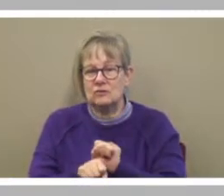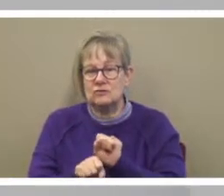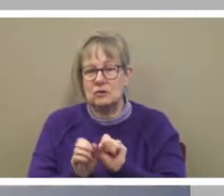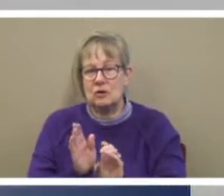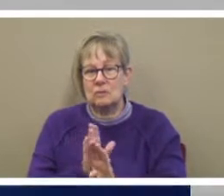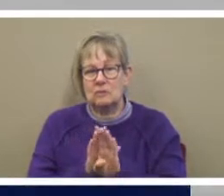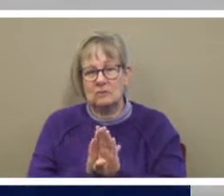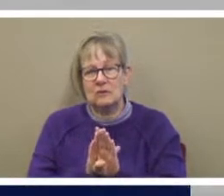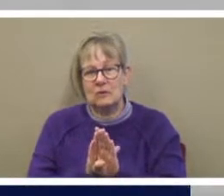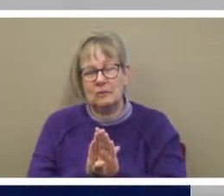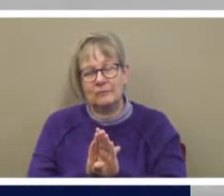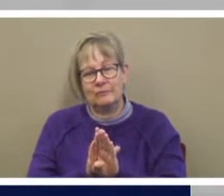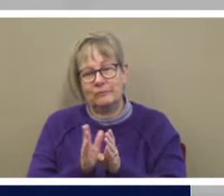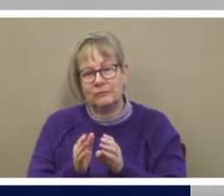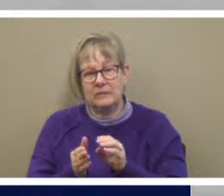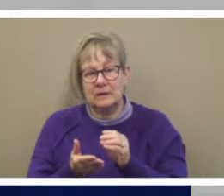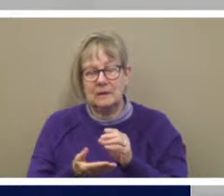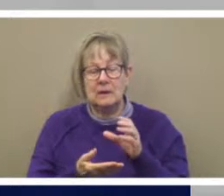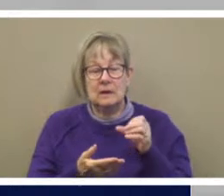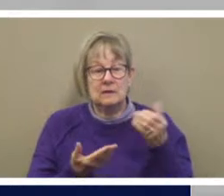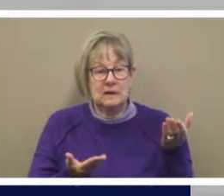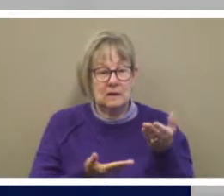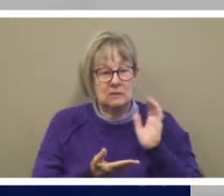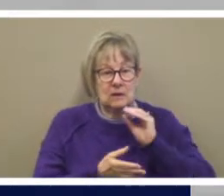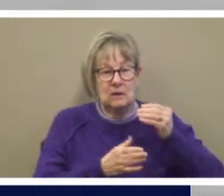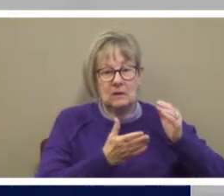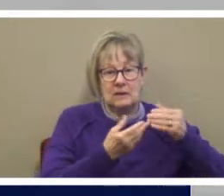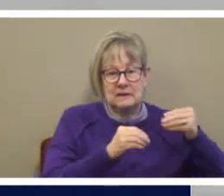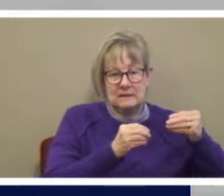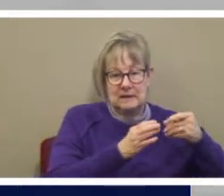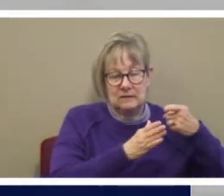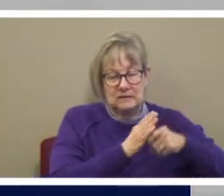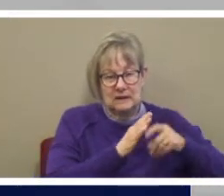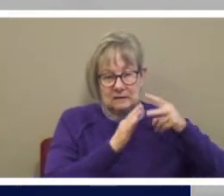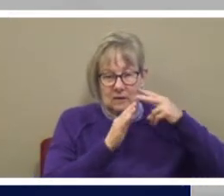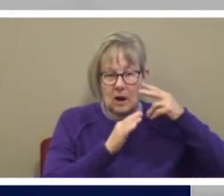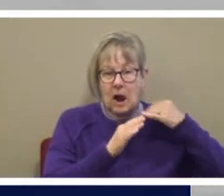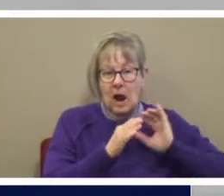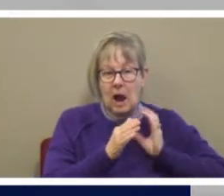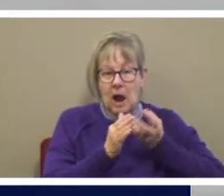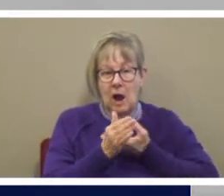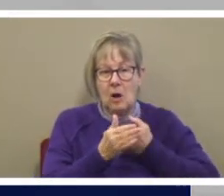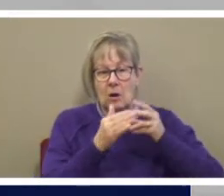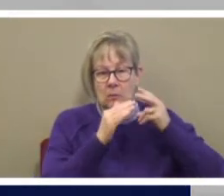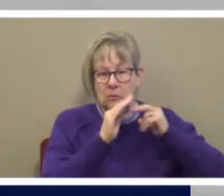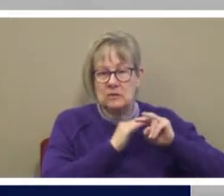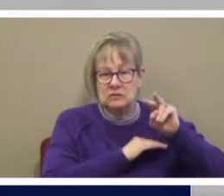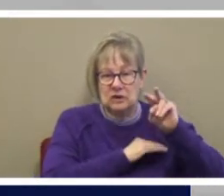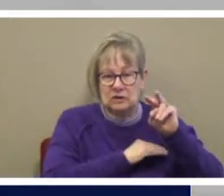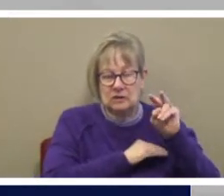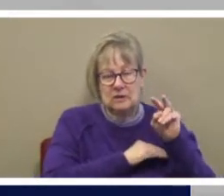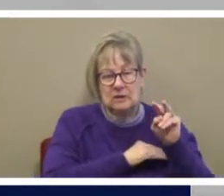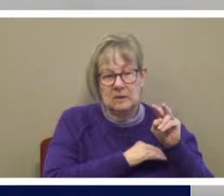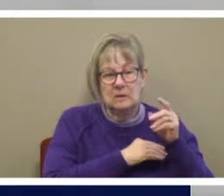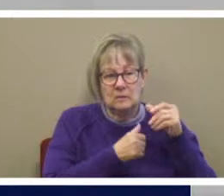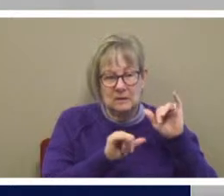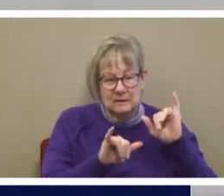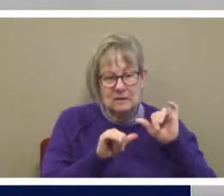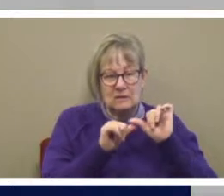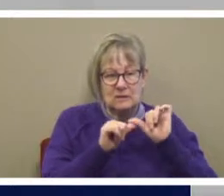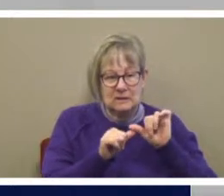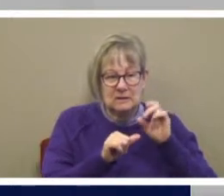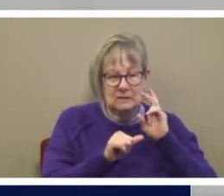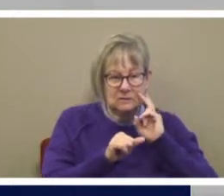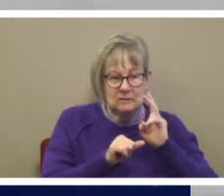spending. So here's our sales tax and our projection as was provided in the first quarter projection. So we still continue to